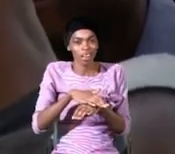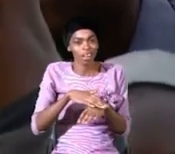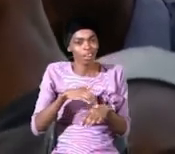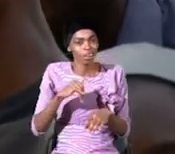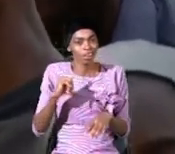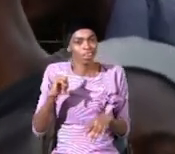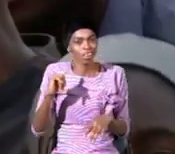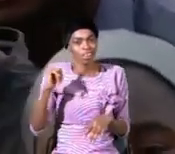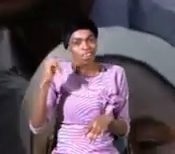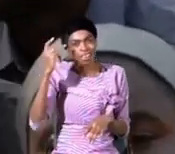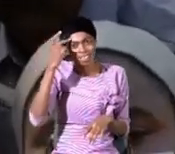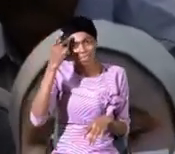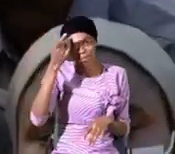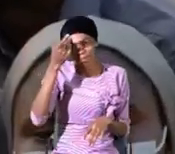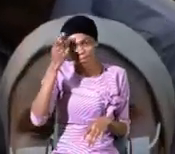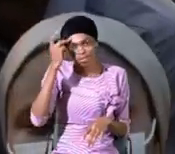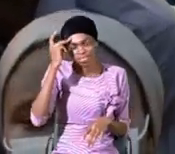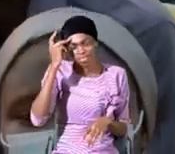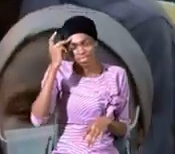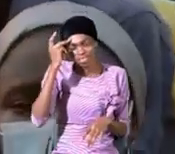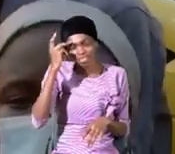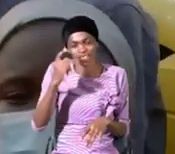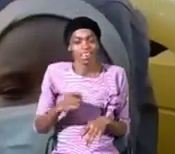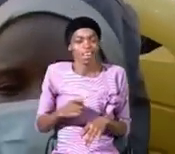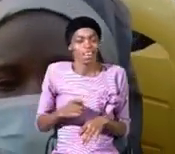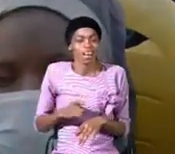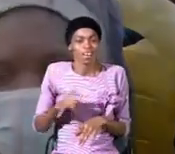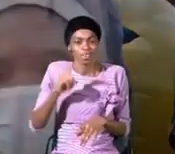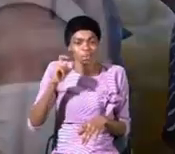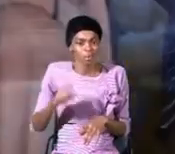your call. So you must impart your